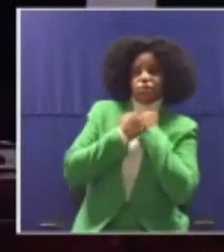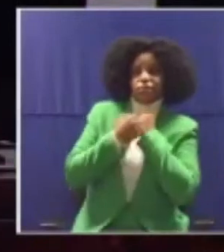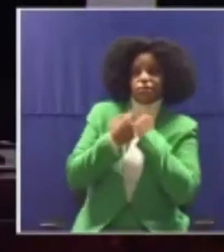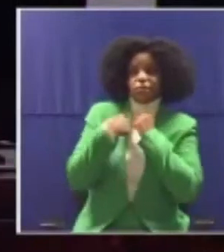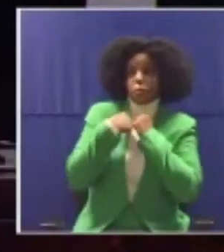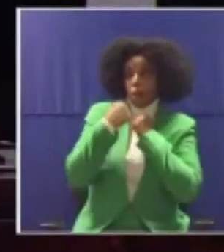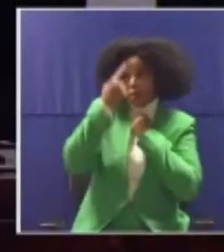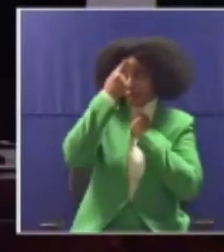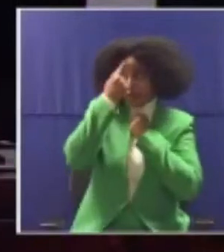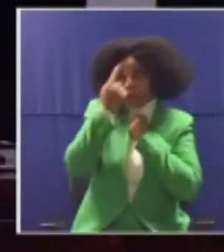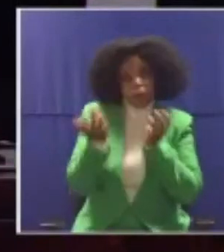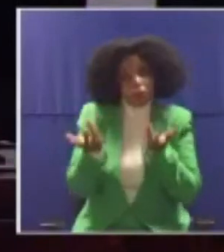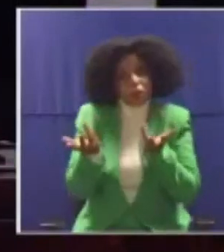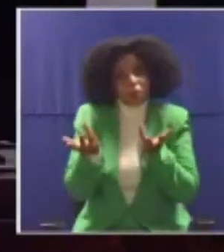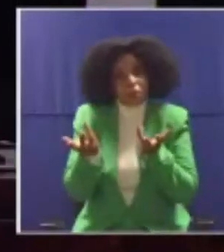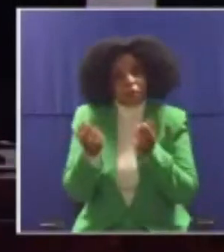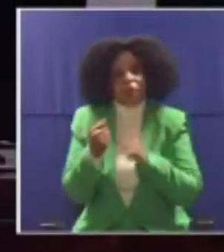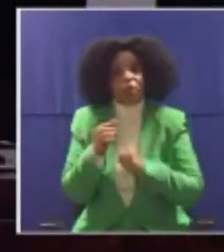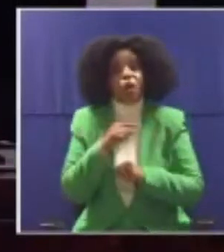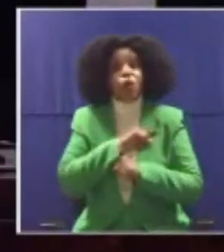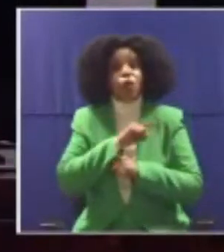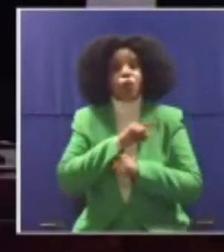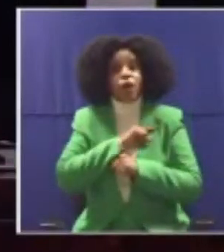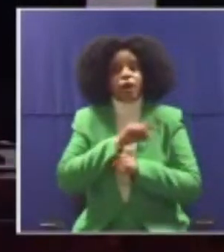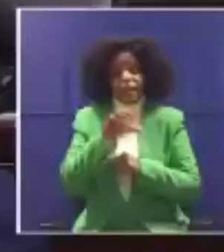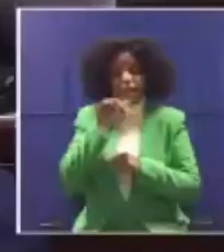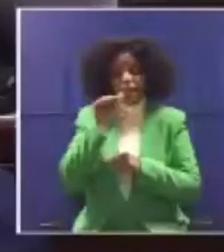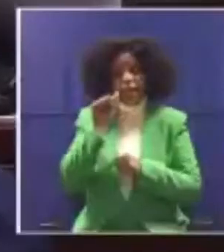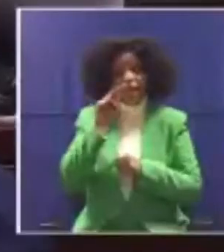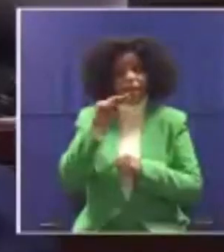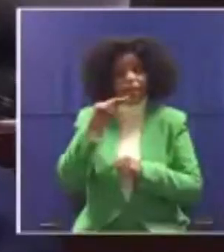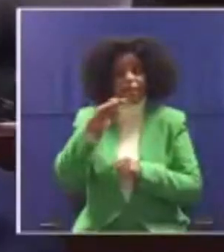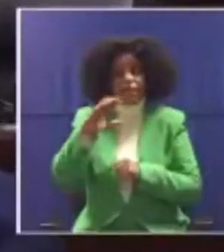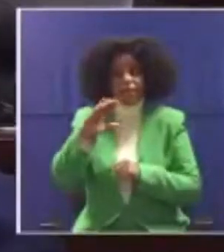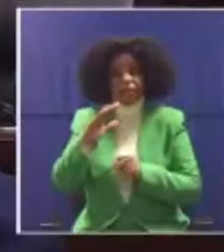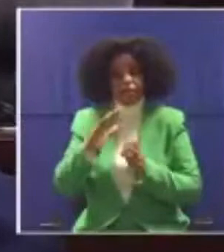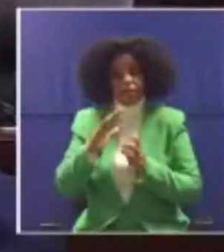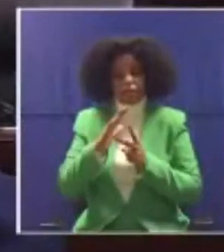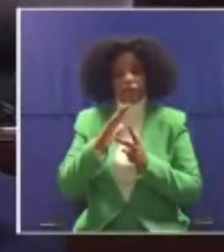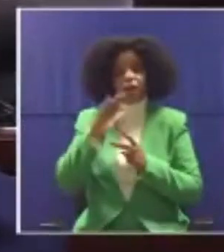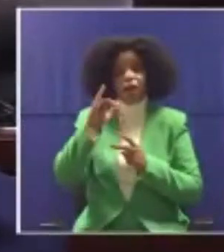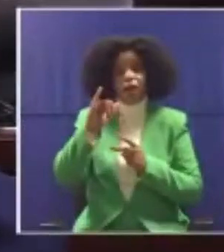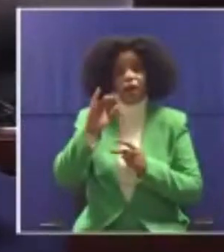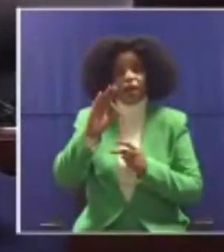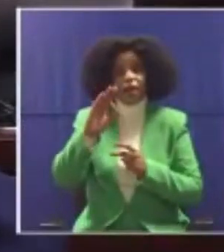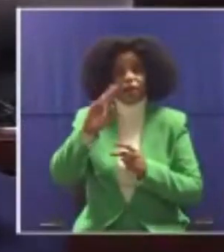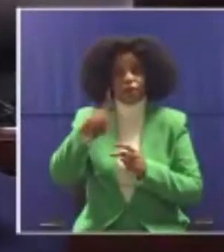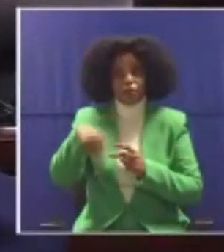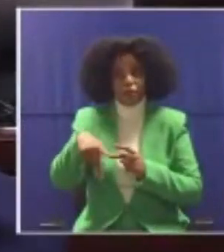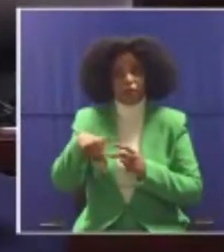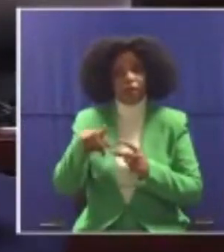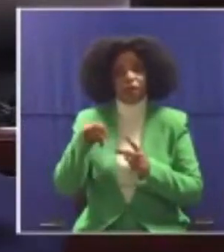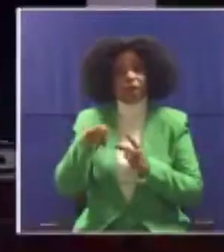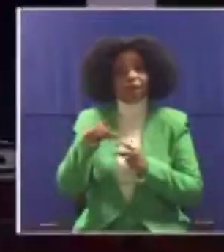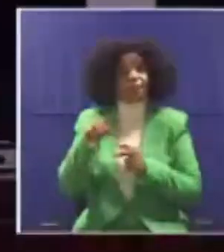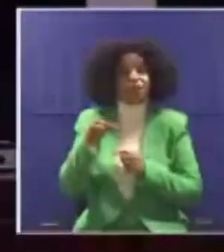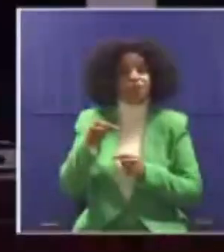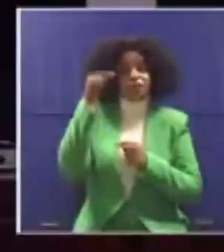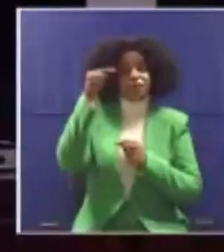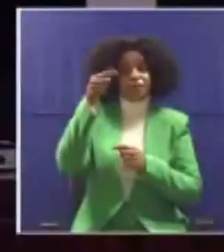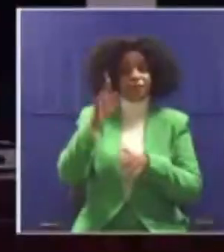because the ANC and the IFP were amongst the first parties to